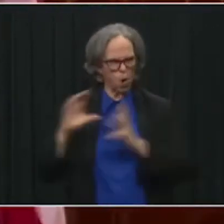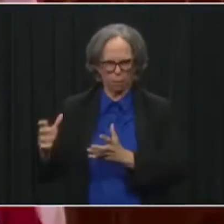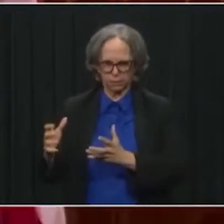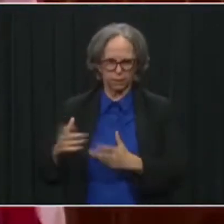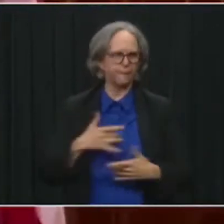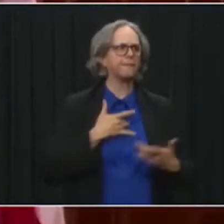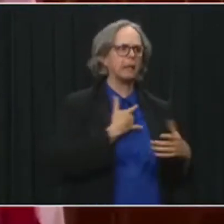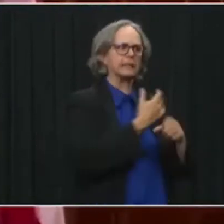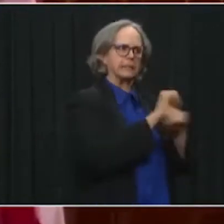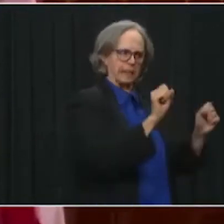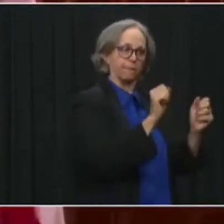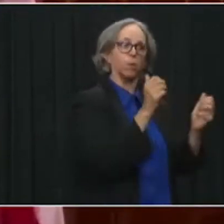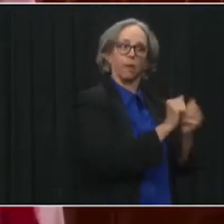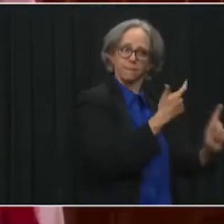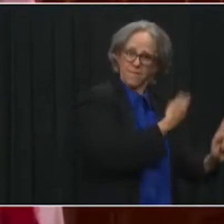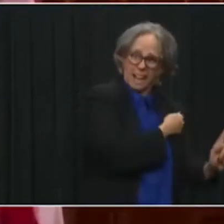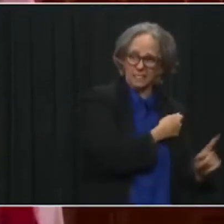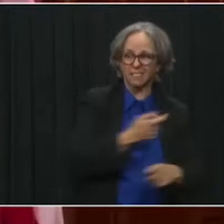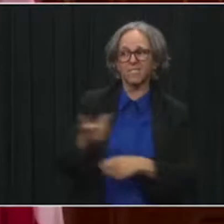not.